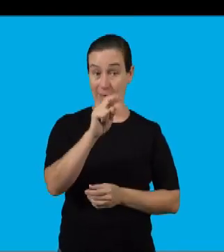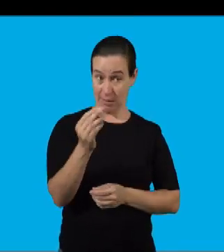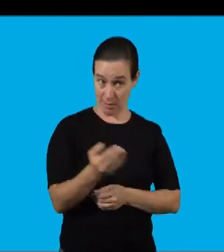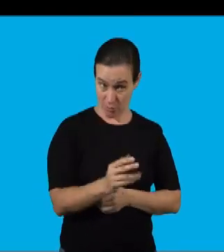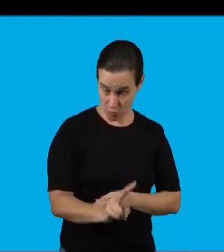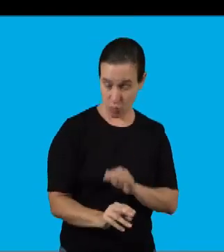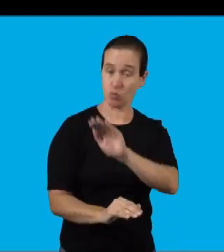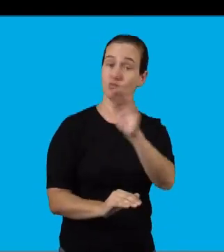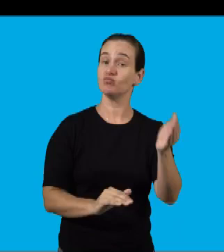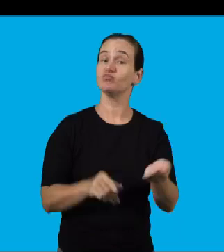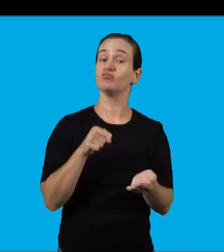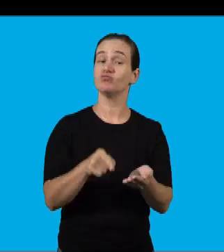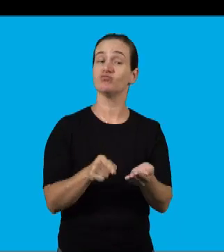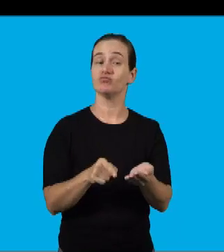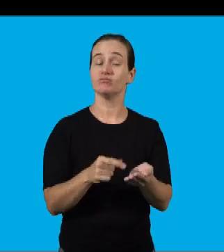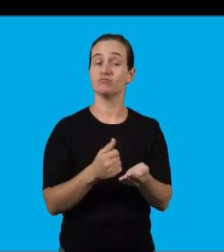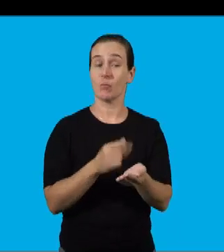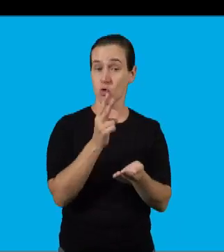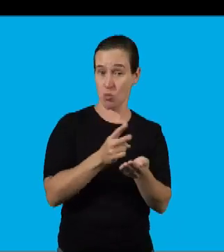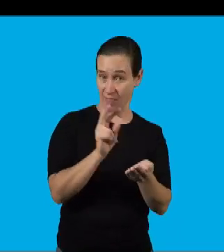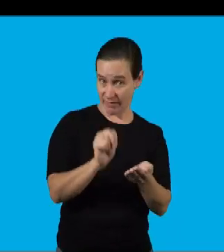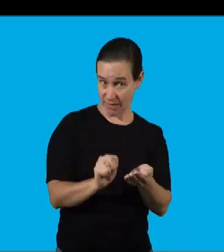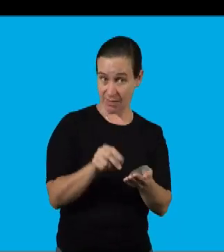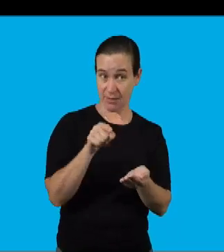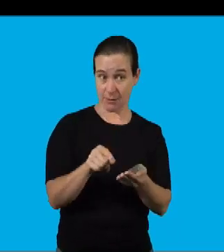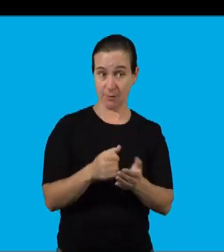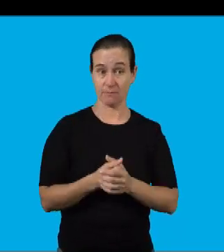we still have n over 2, and we have 12n.